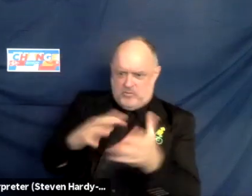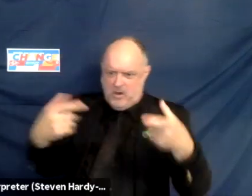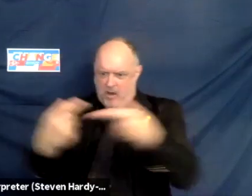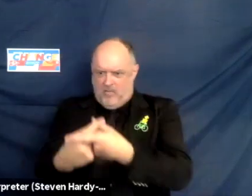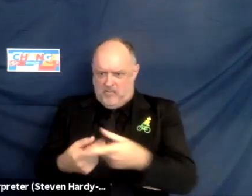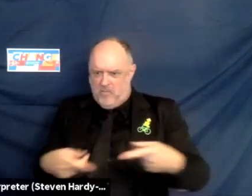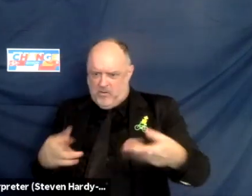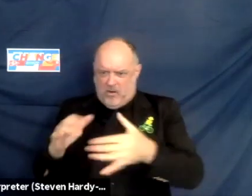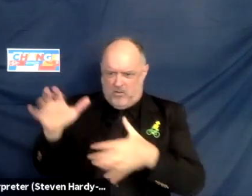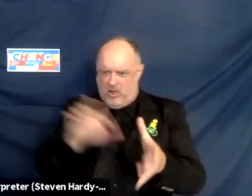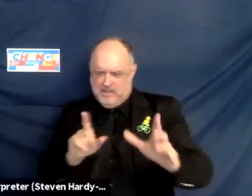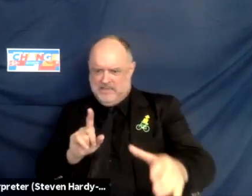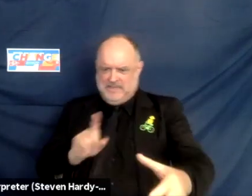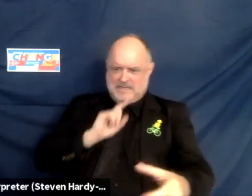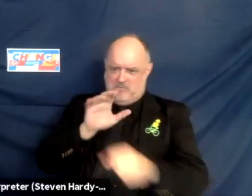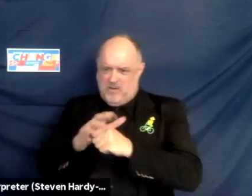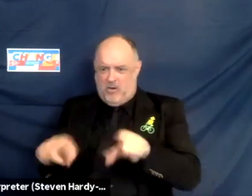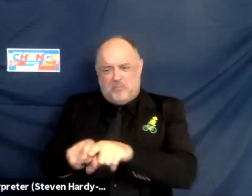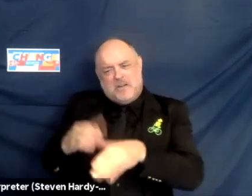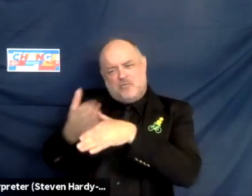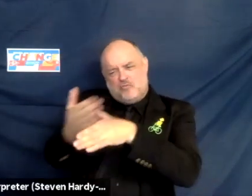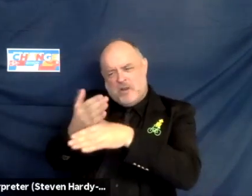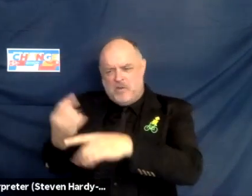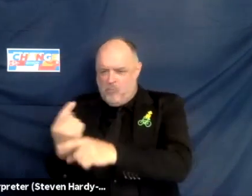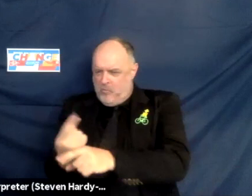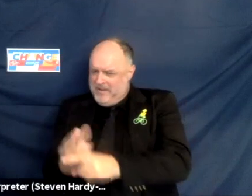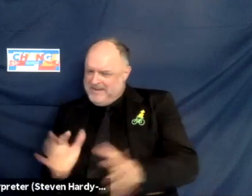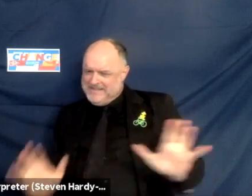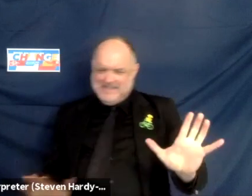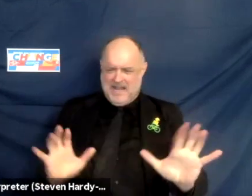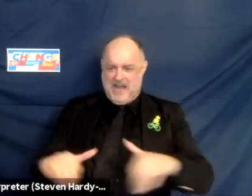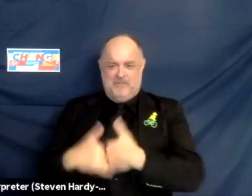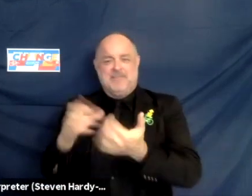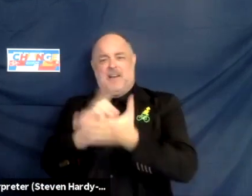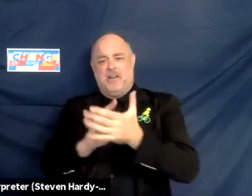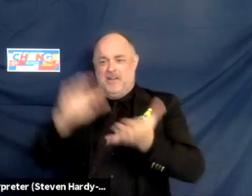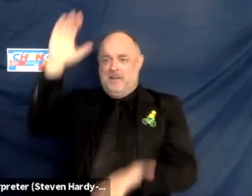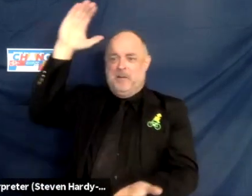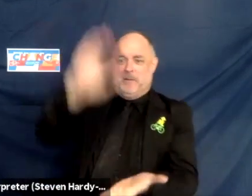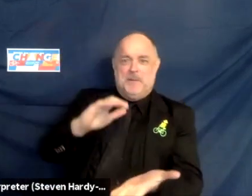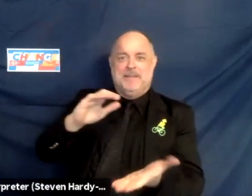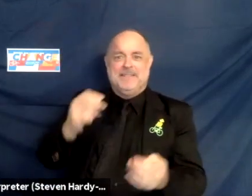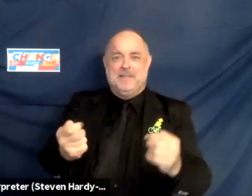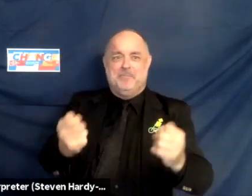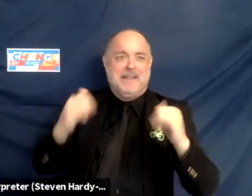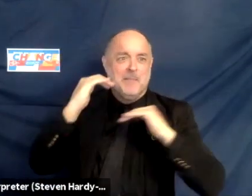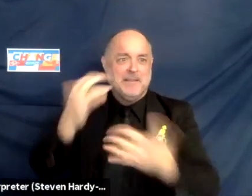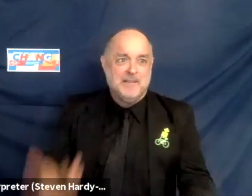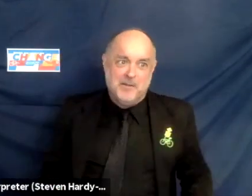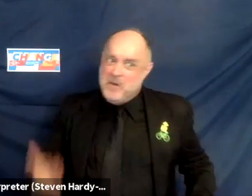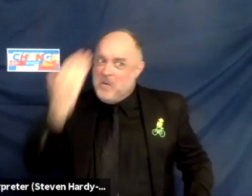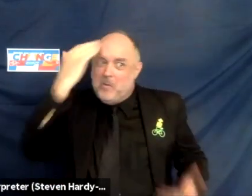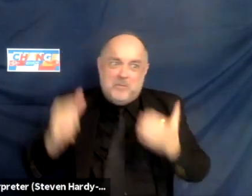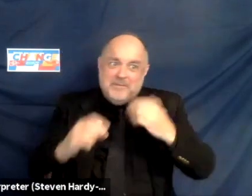dedicated areas, but also having the right kind of sharing where that's appropriate. Just design that reduces speed, right? We know the danger of speed,